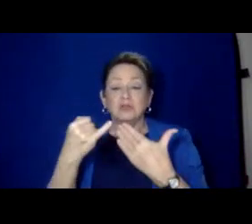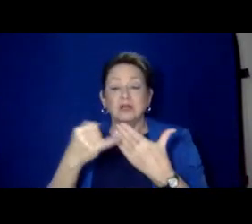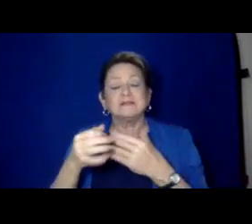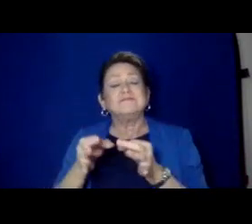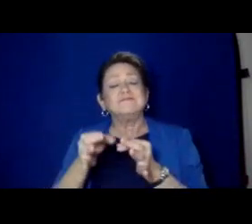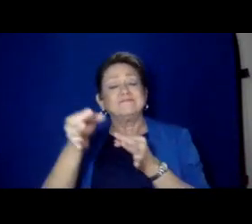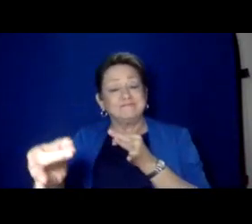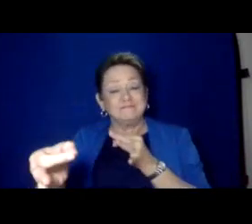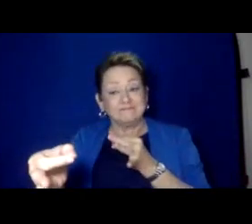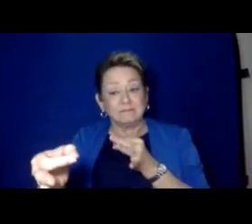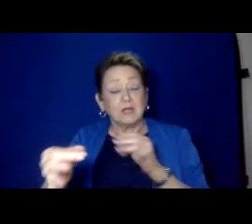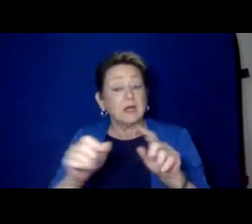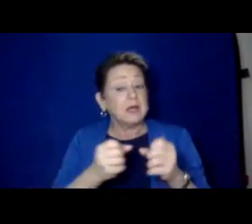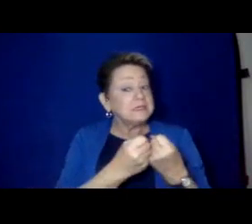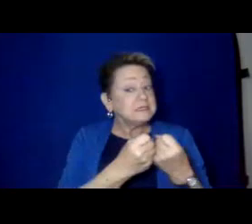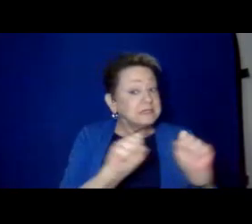process.